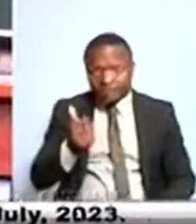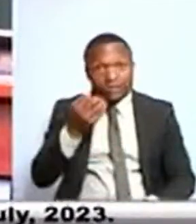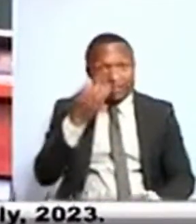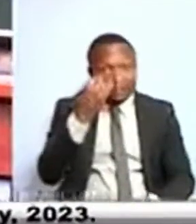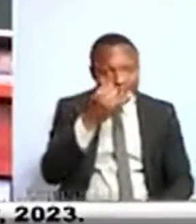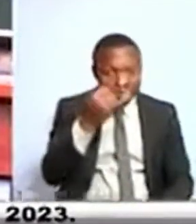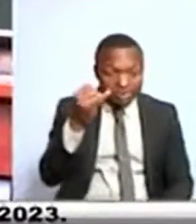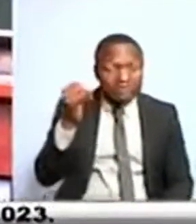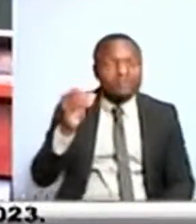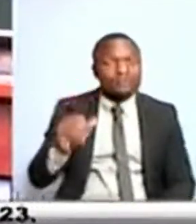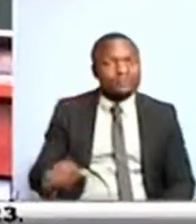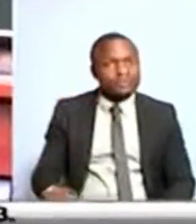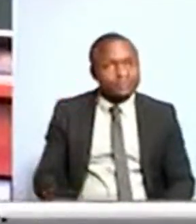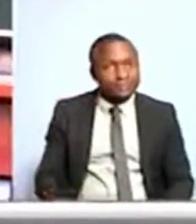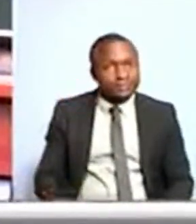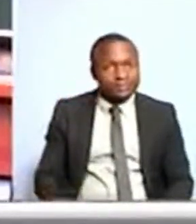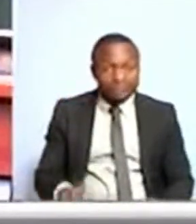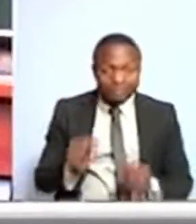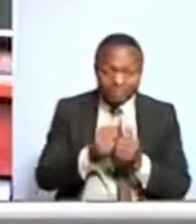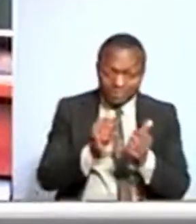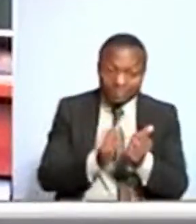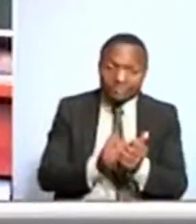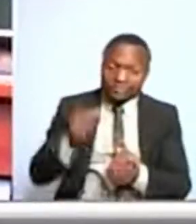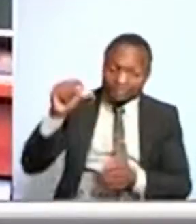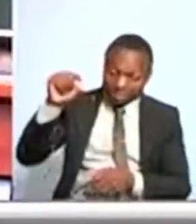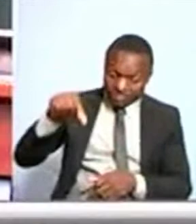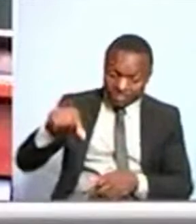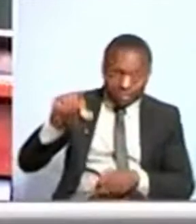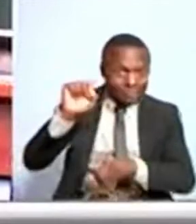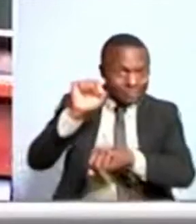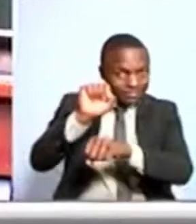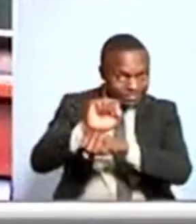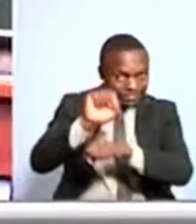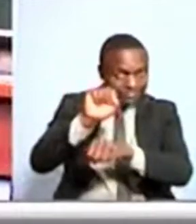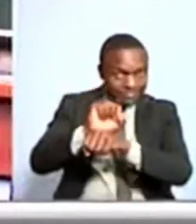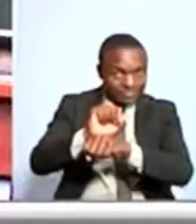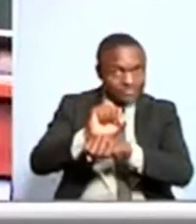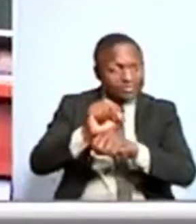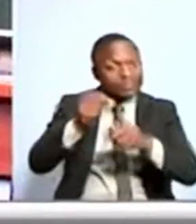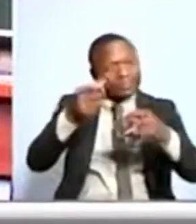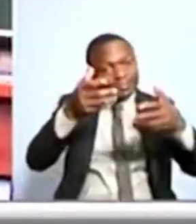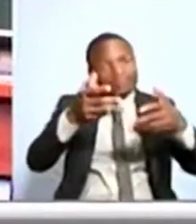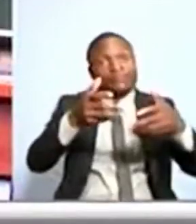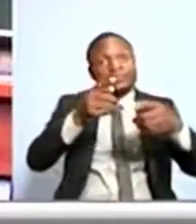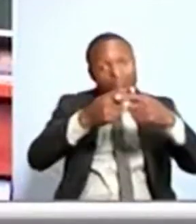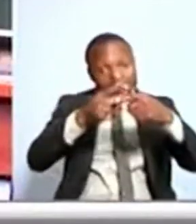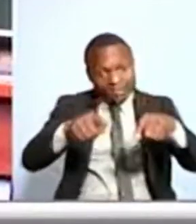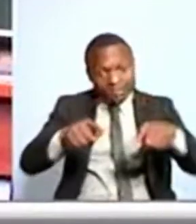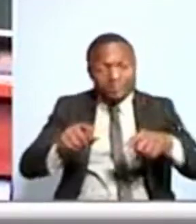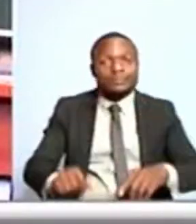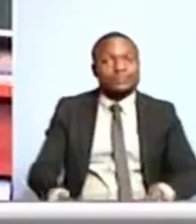Speaker, refers to the quality of works that is done.